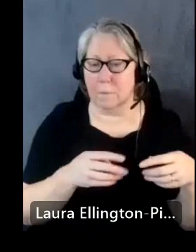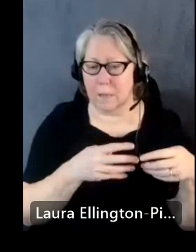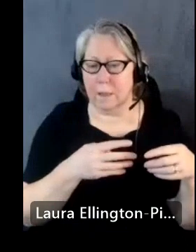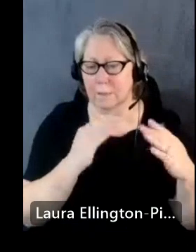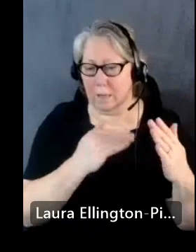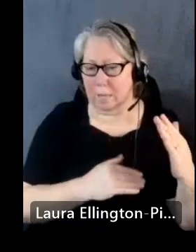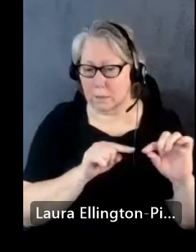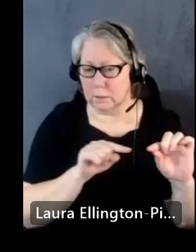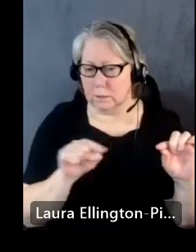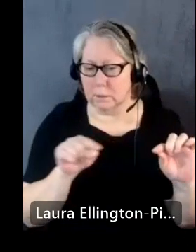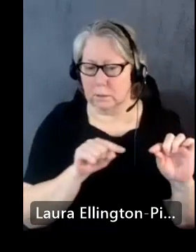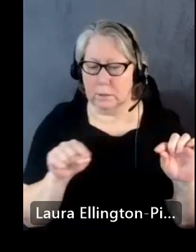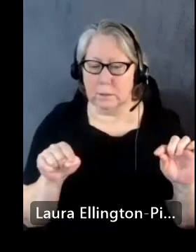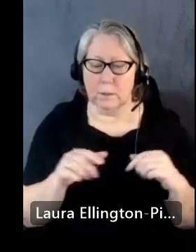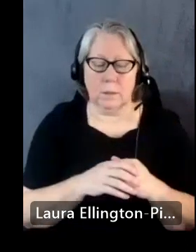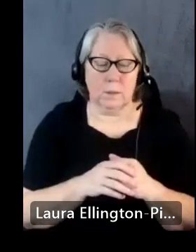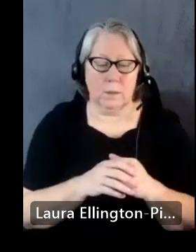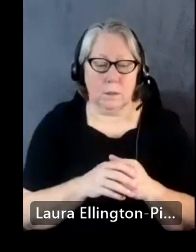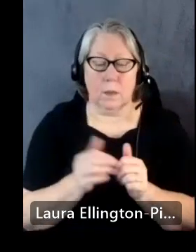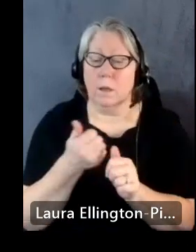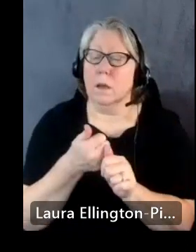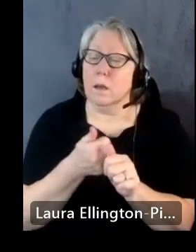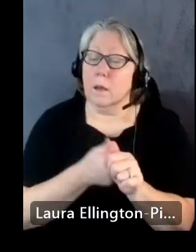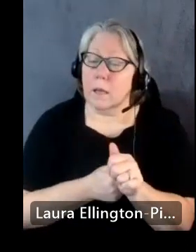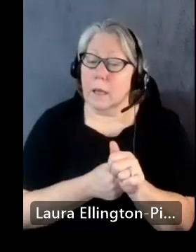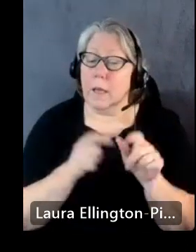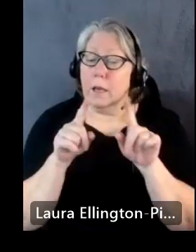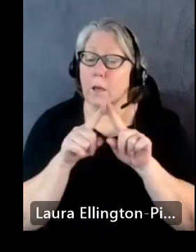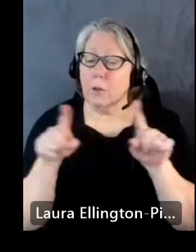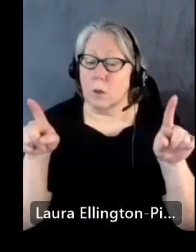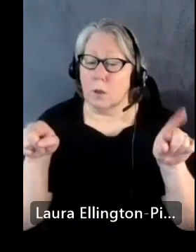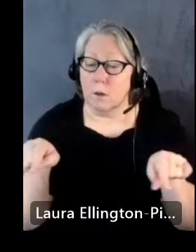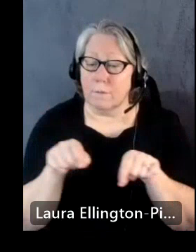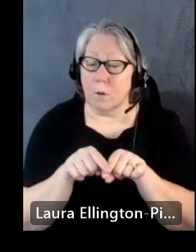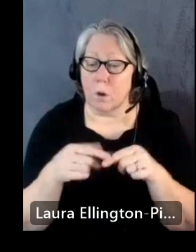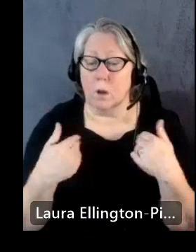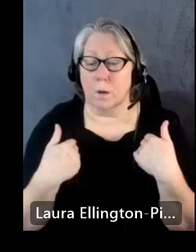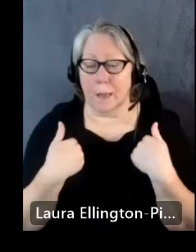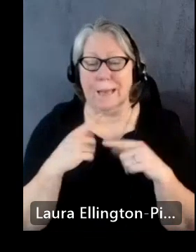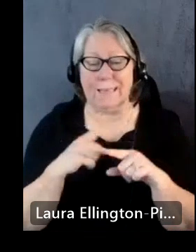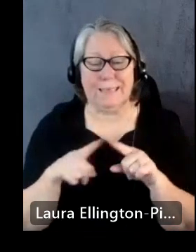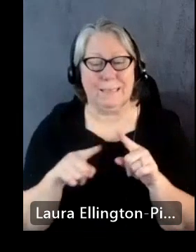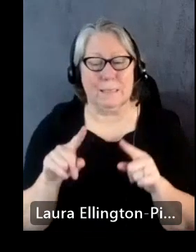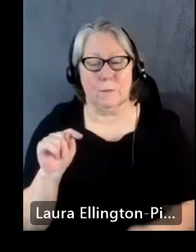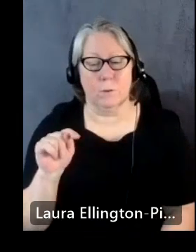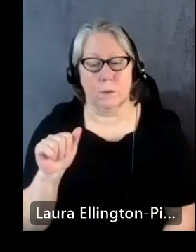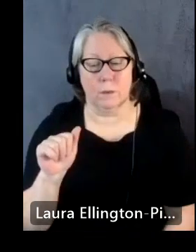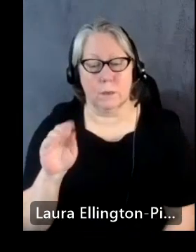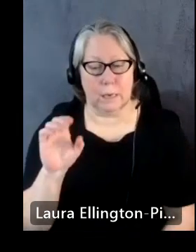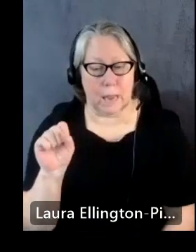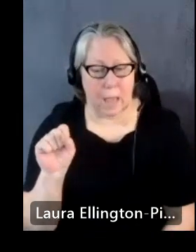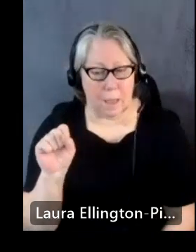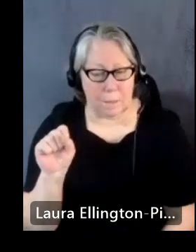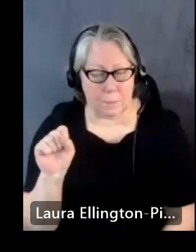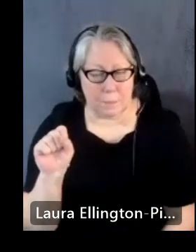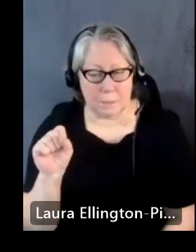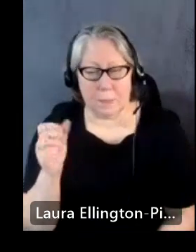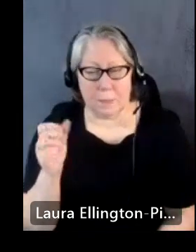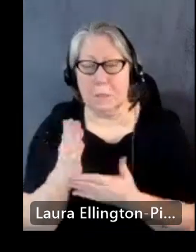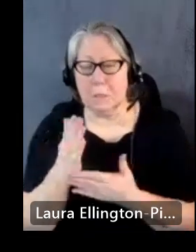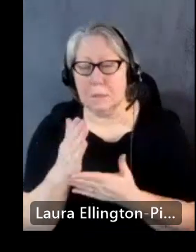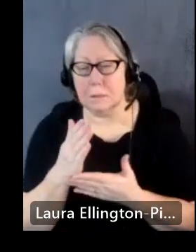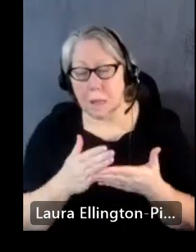Okay, and then each form has some different tabs on it, and some of them might not have all of these, but pretty